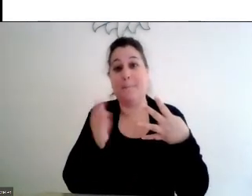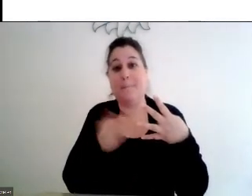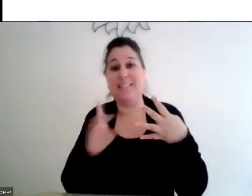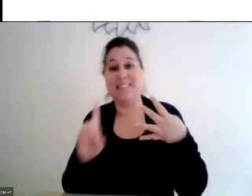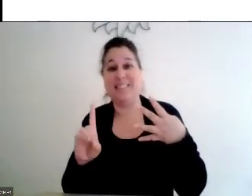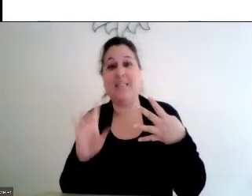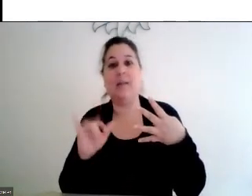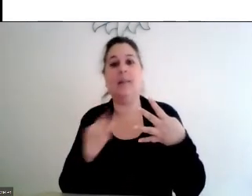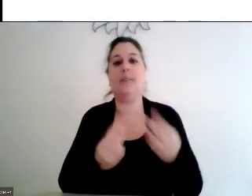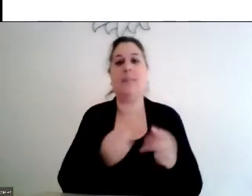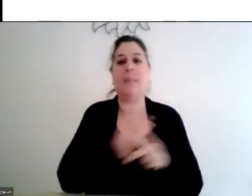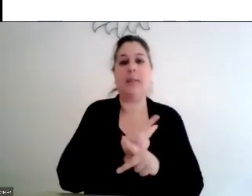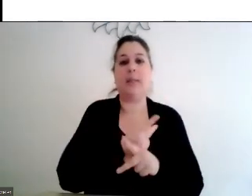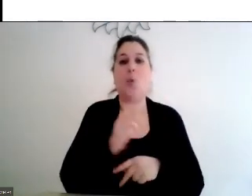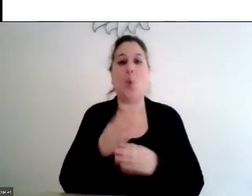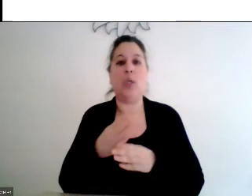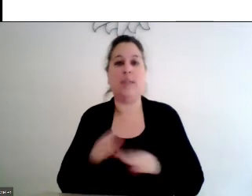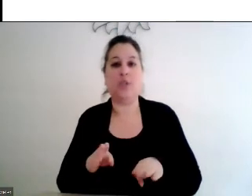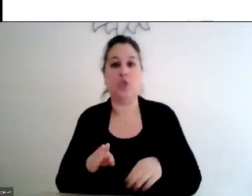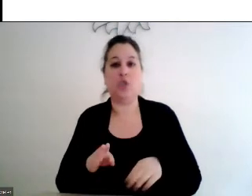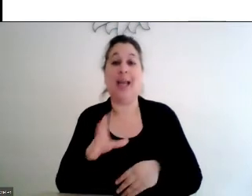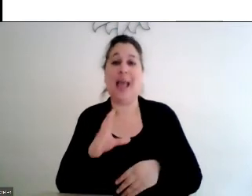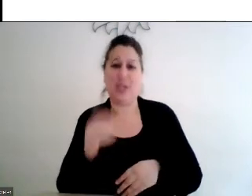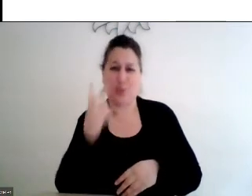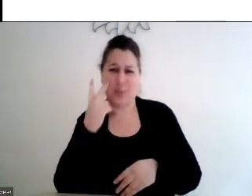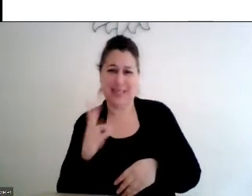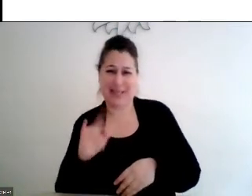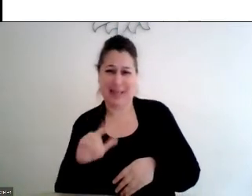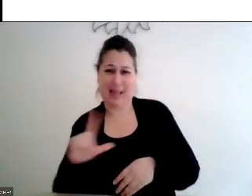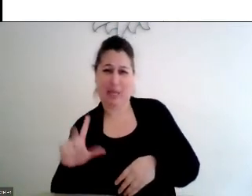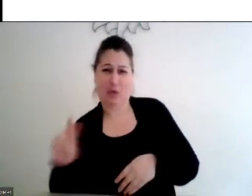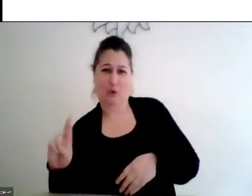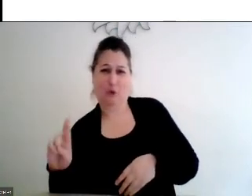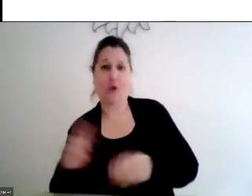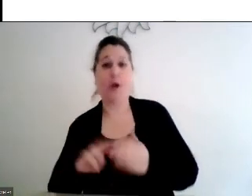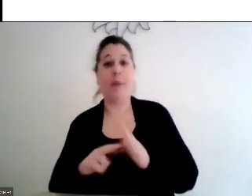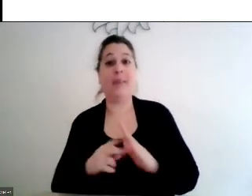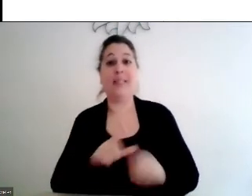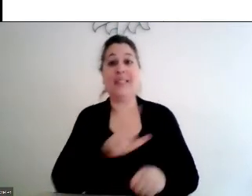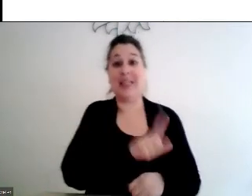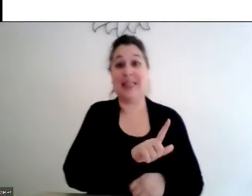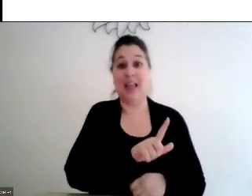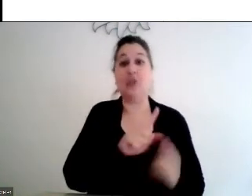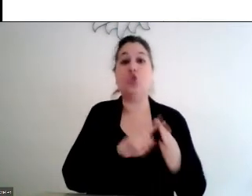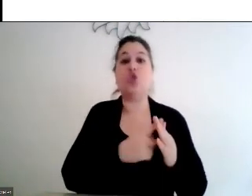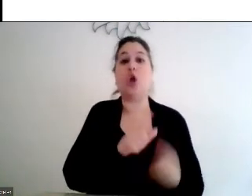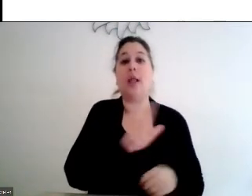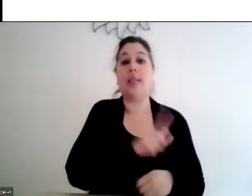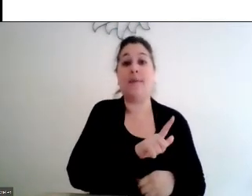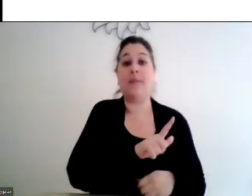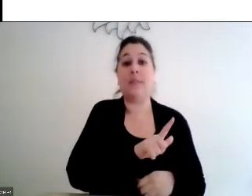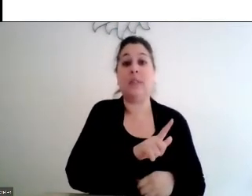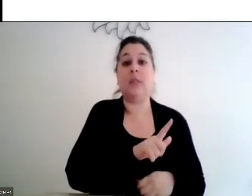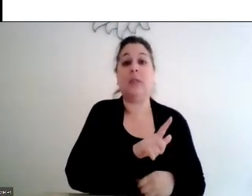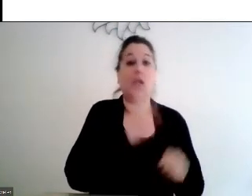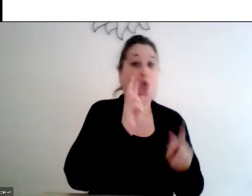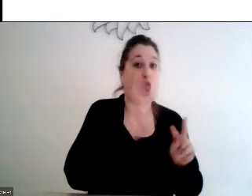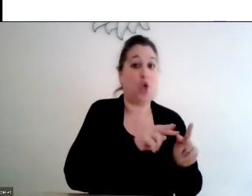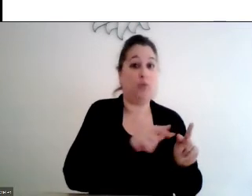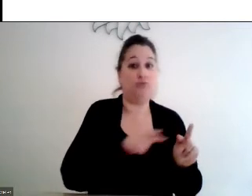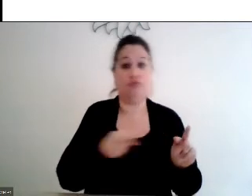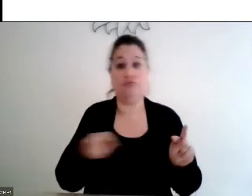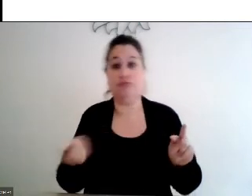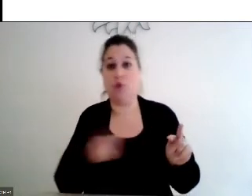right. Again, you go left to right. For instance, if I see 2 times 4 divided by